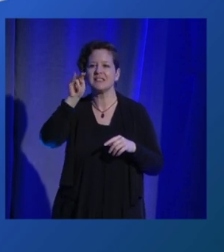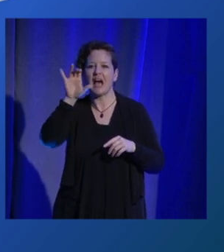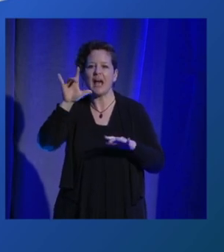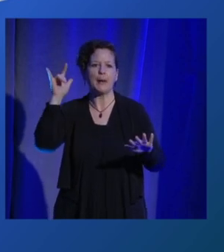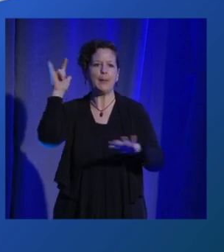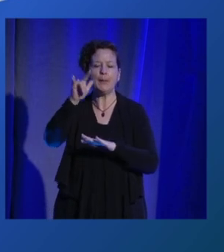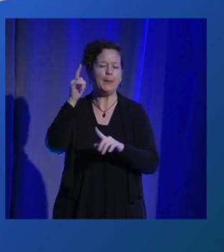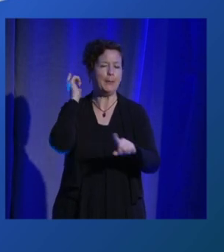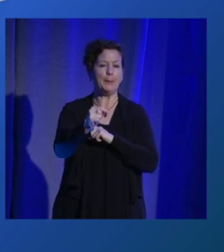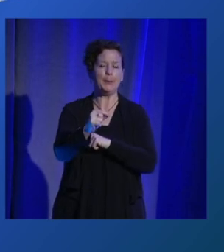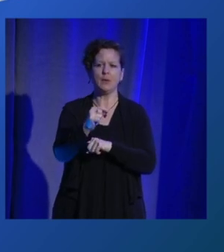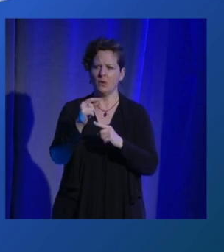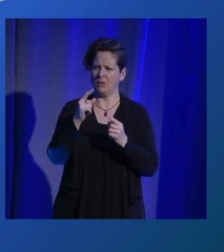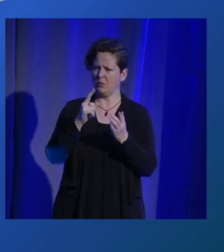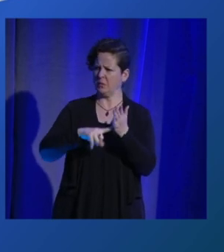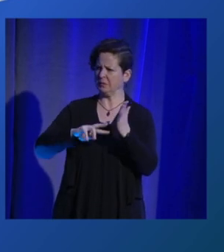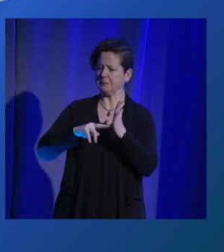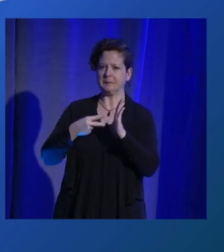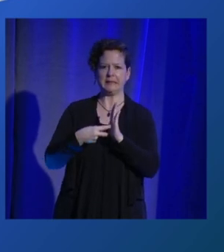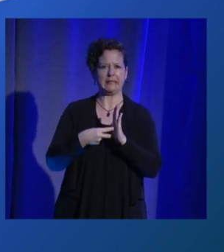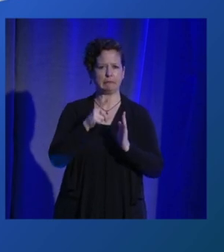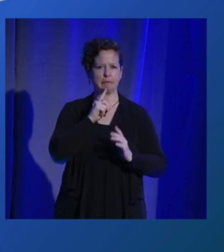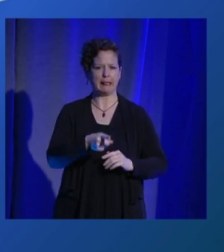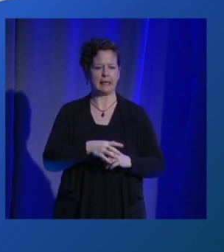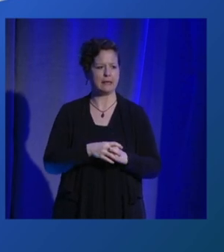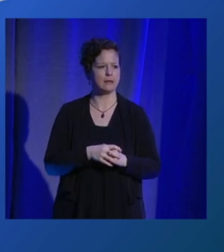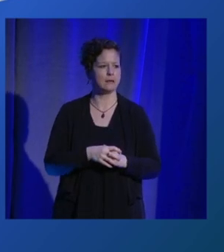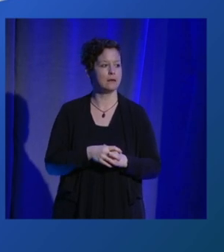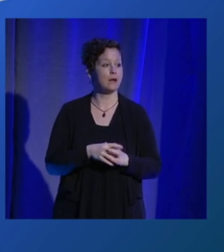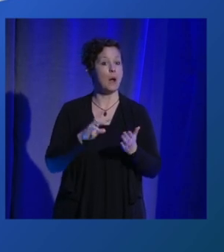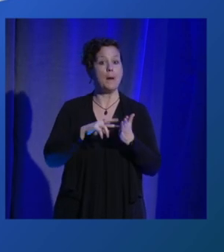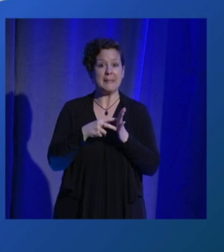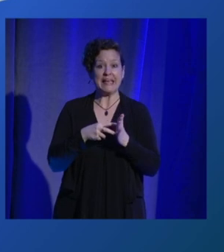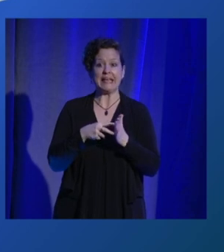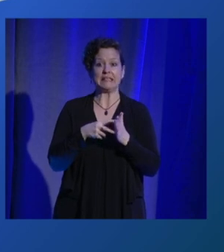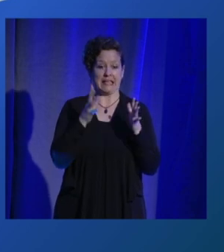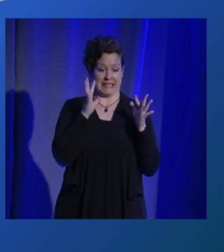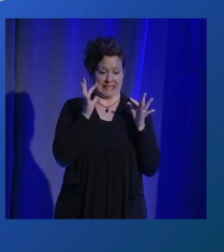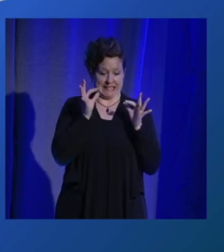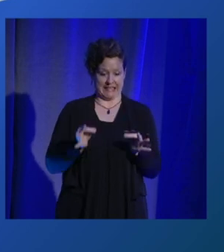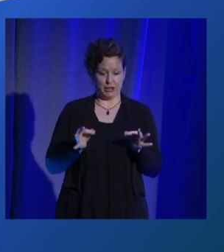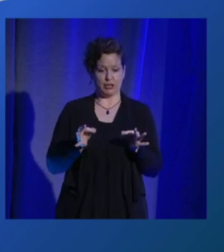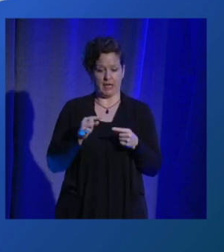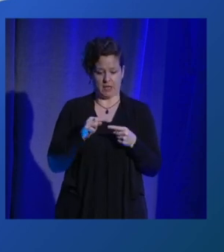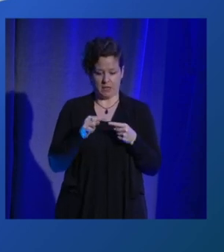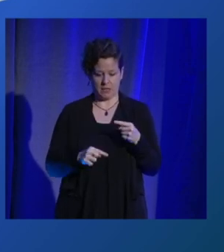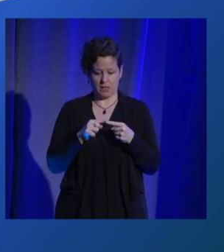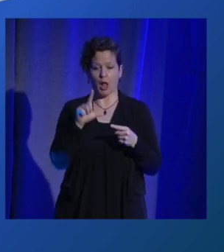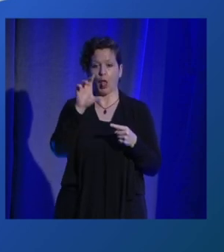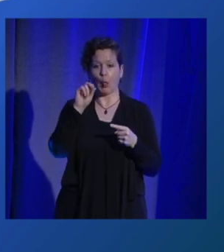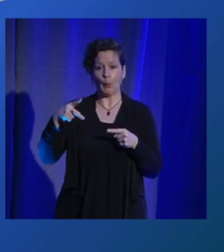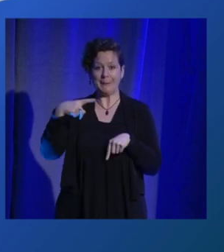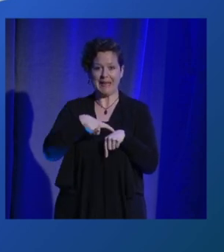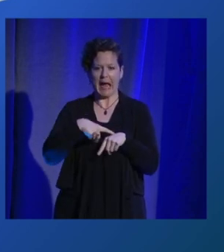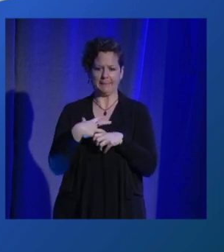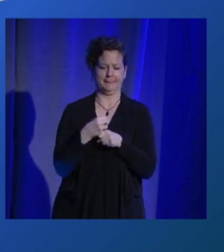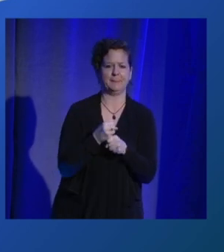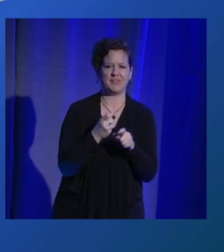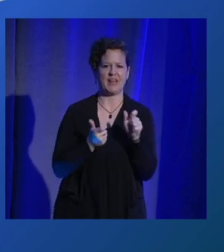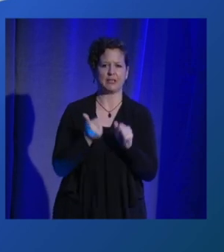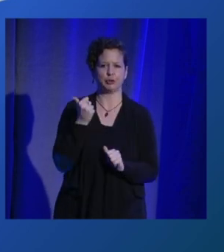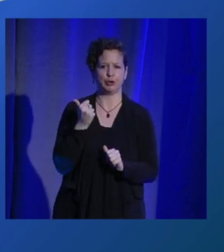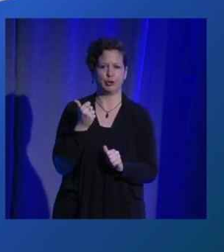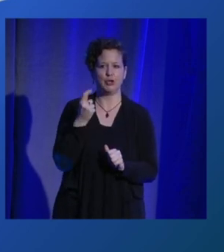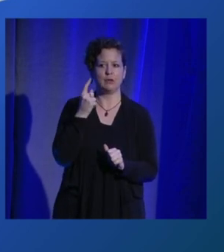that really mean it means about compressing the decision Loop time for our adversaries so that they